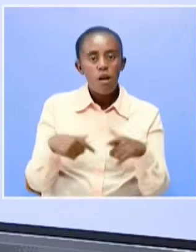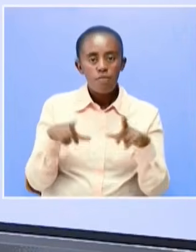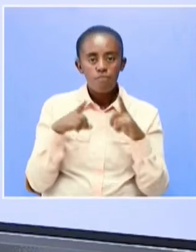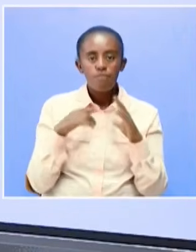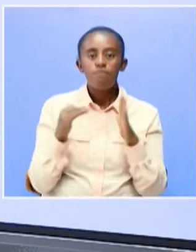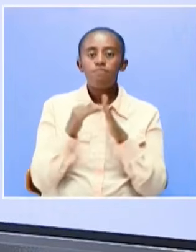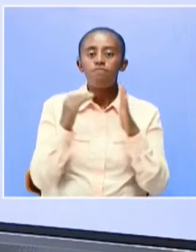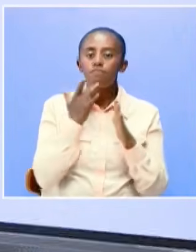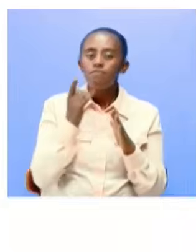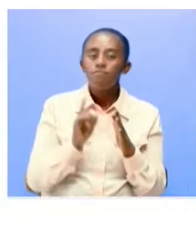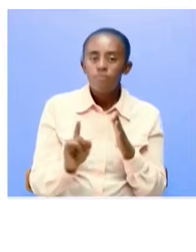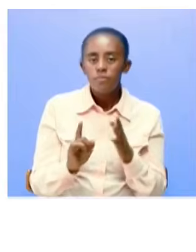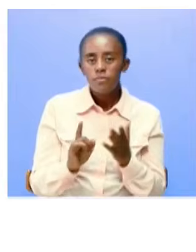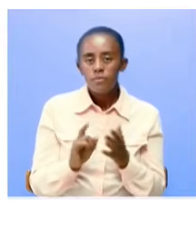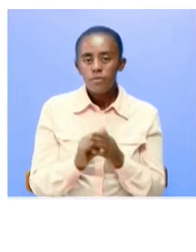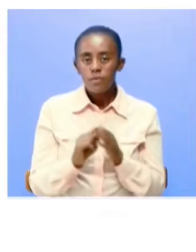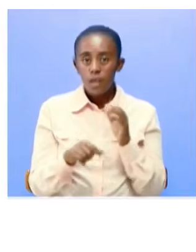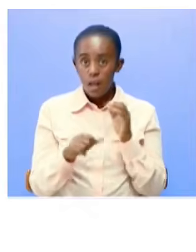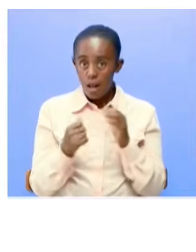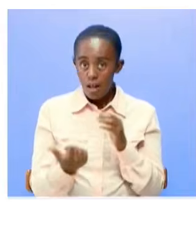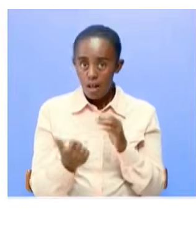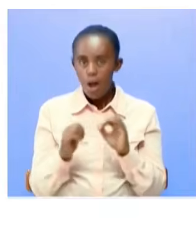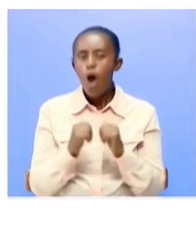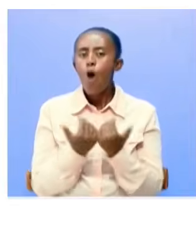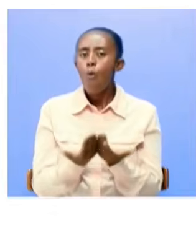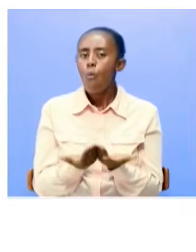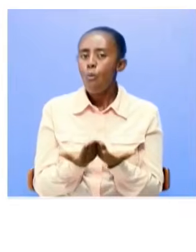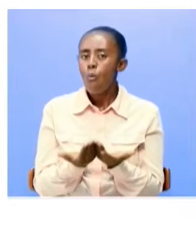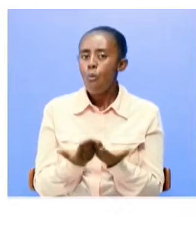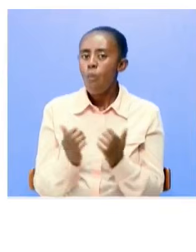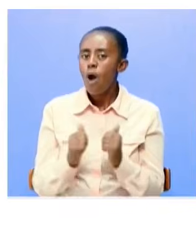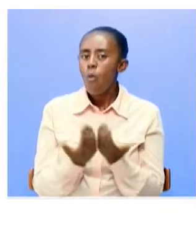Another one is here. How